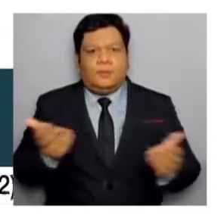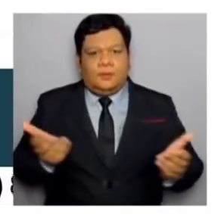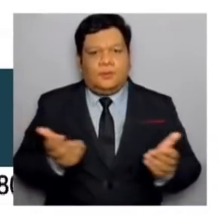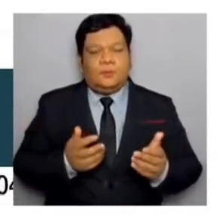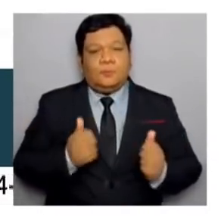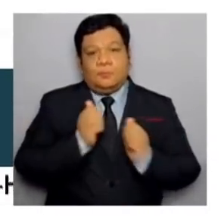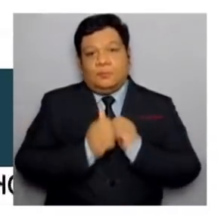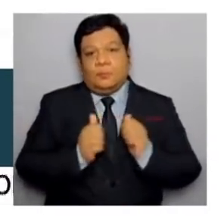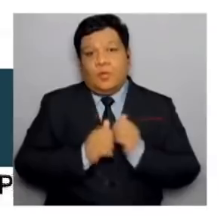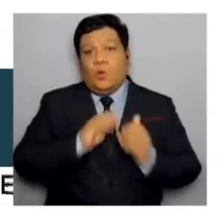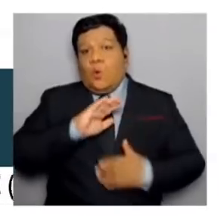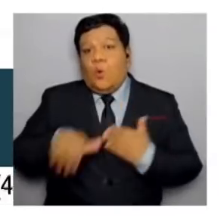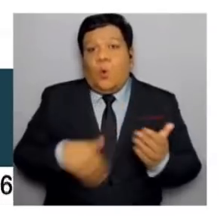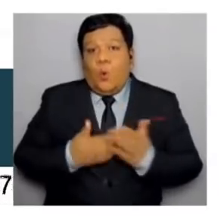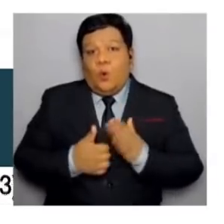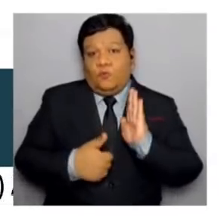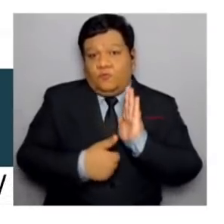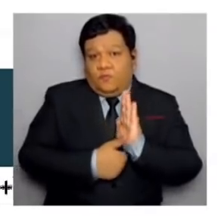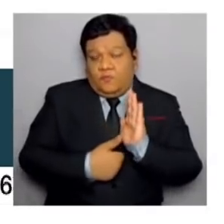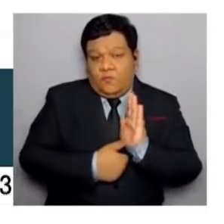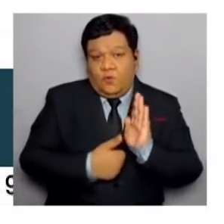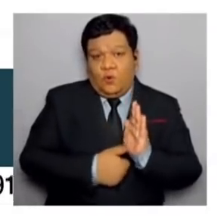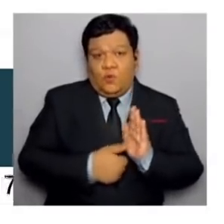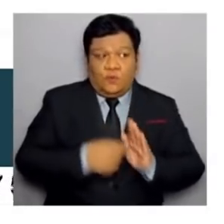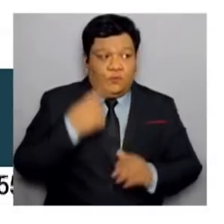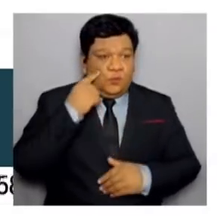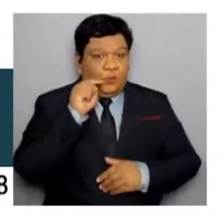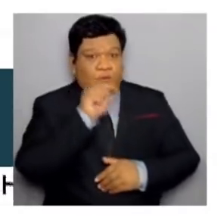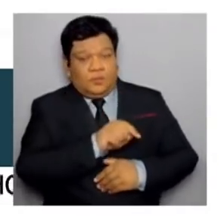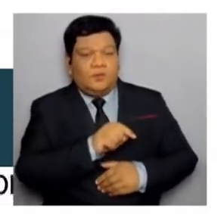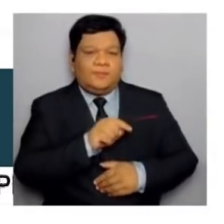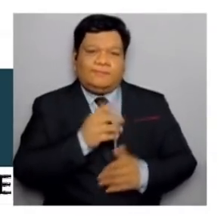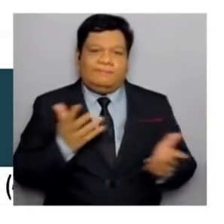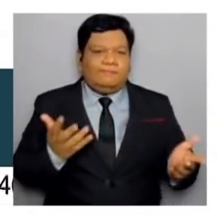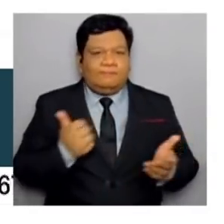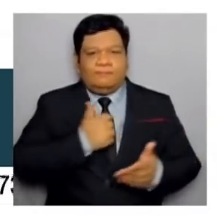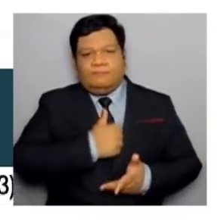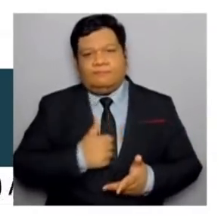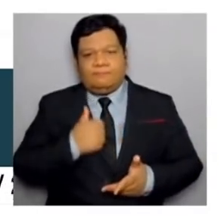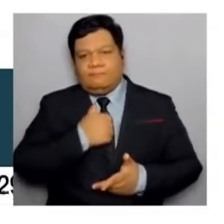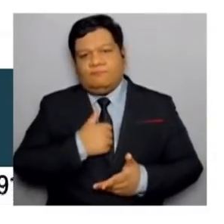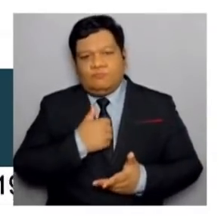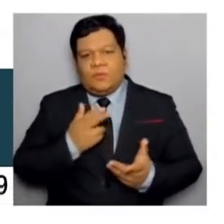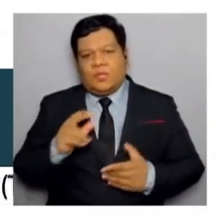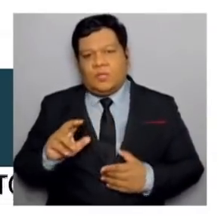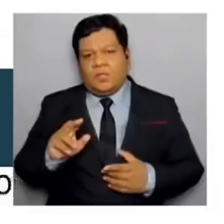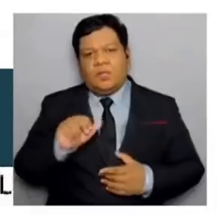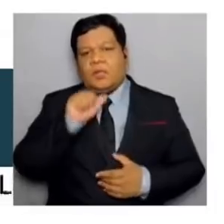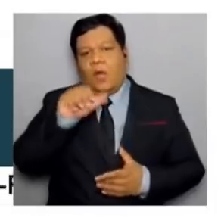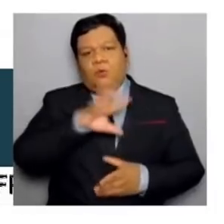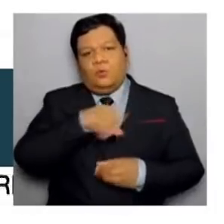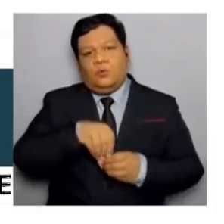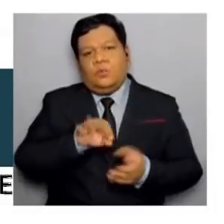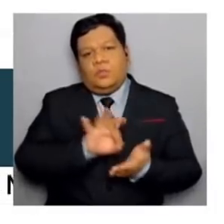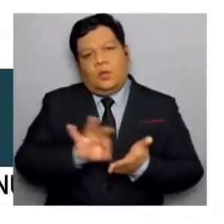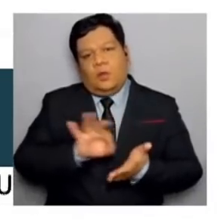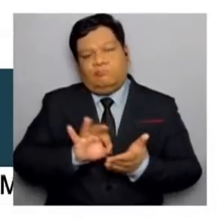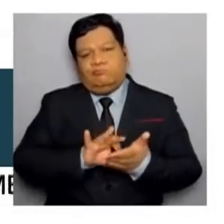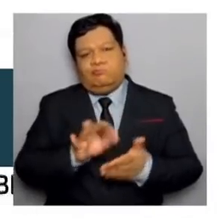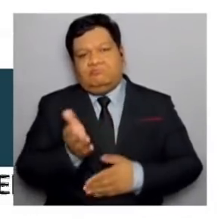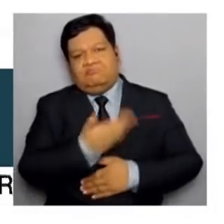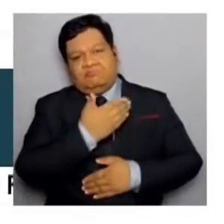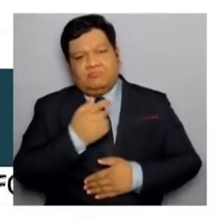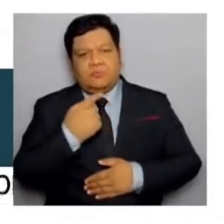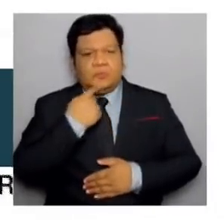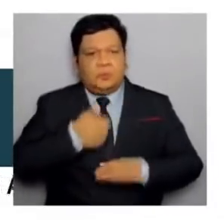po lahat ng boto cast in his favor will be treated as stray and therefore not be counted or be disregarded by the Supreme Court